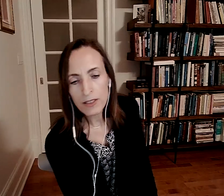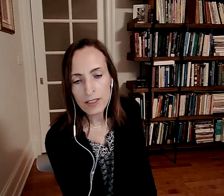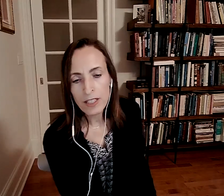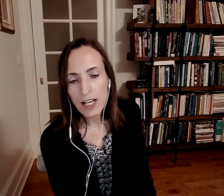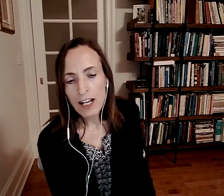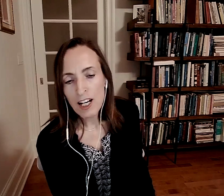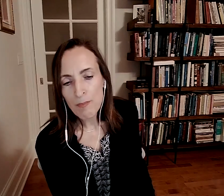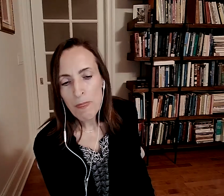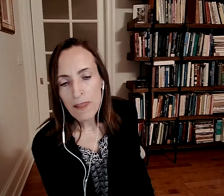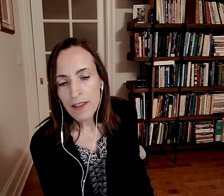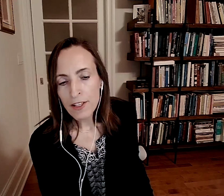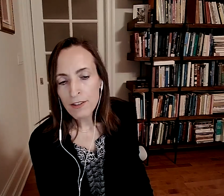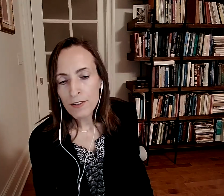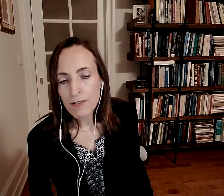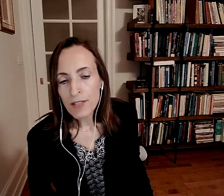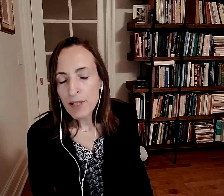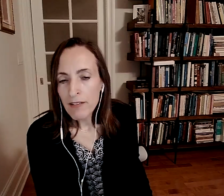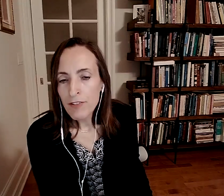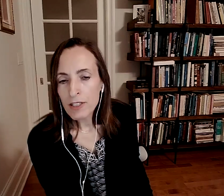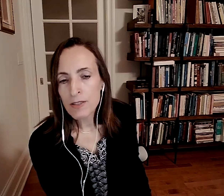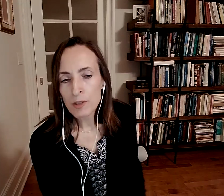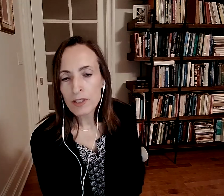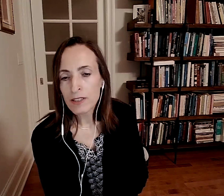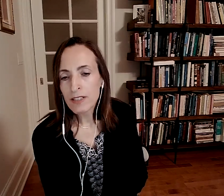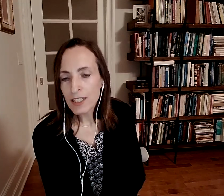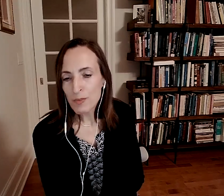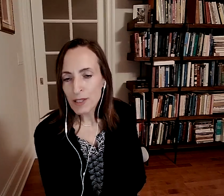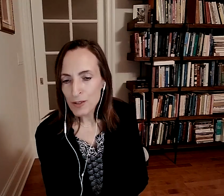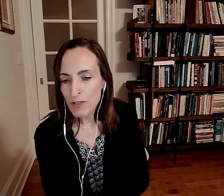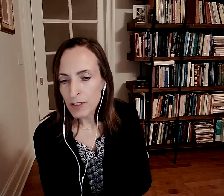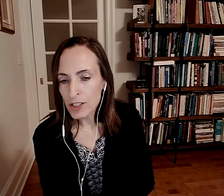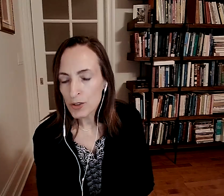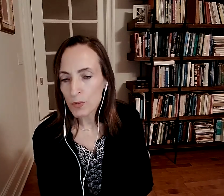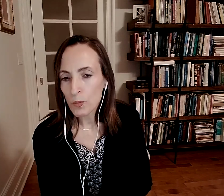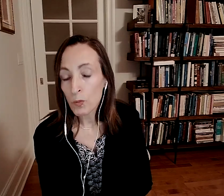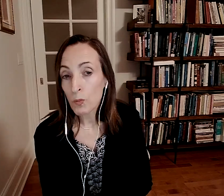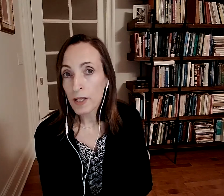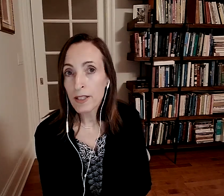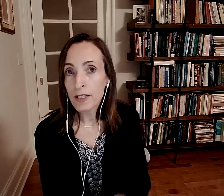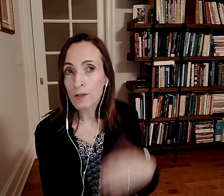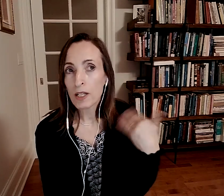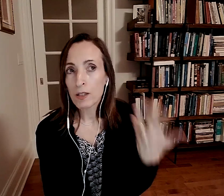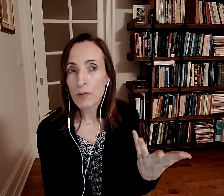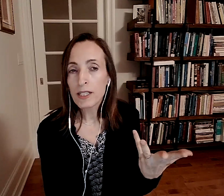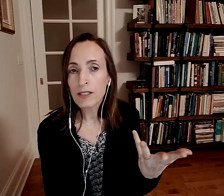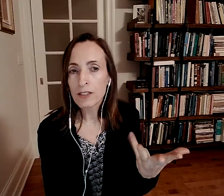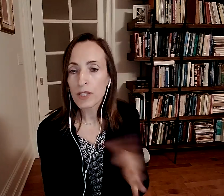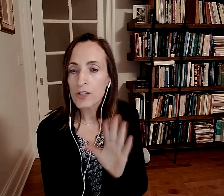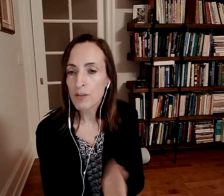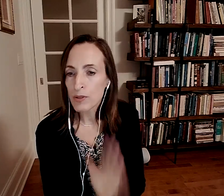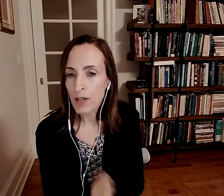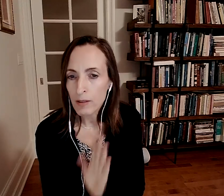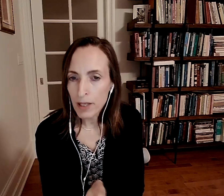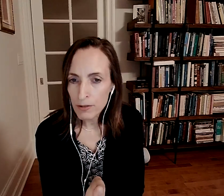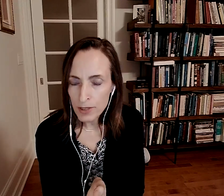in particular. They behave very similarly to native speakers of English when they're rating the